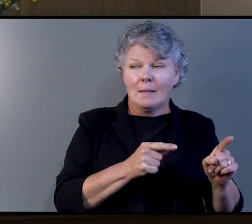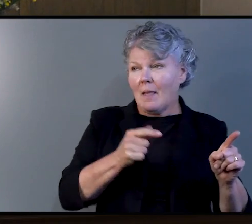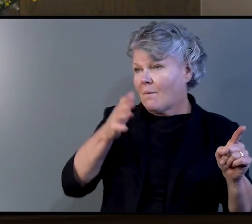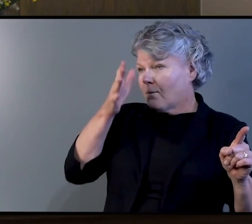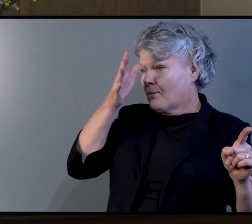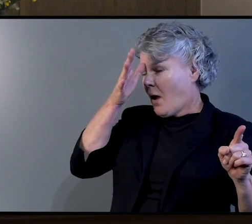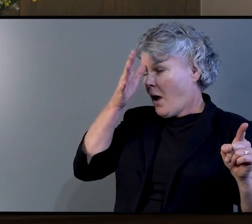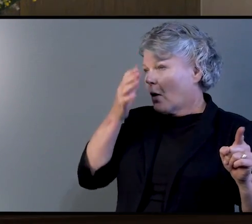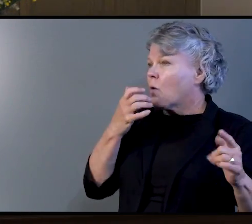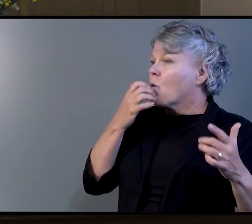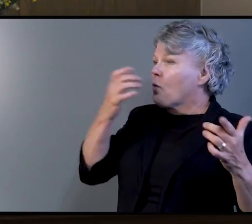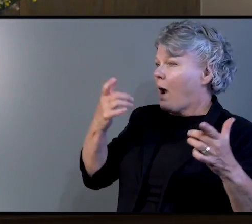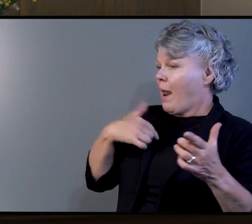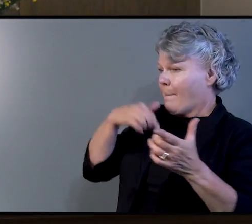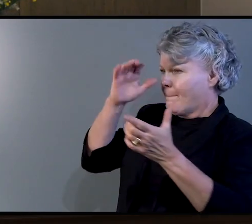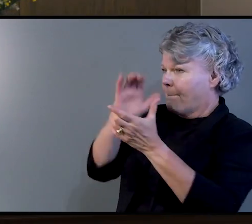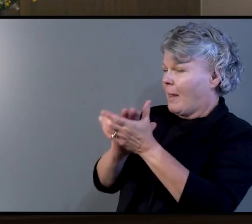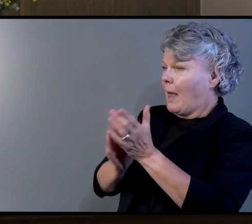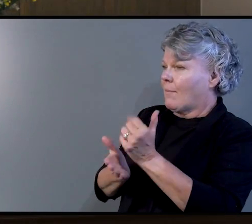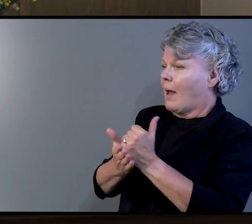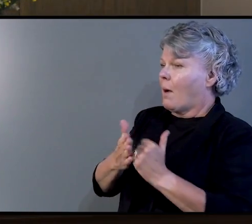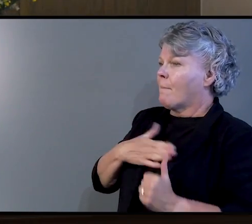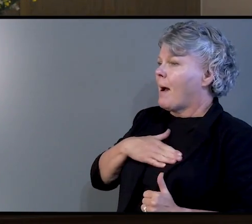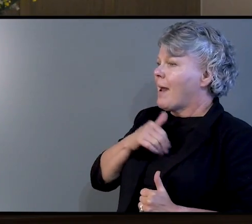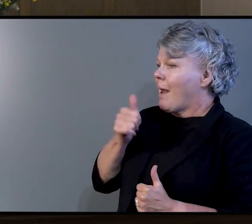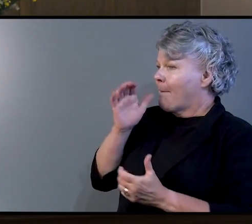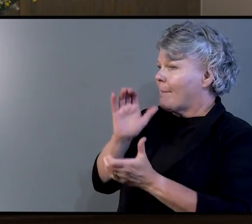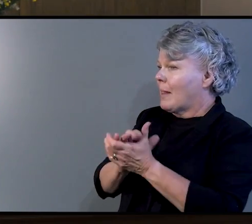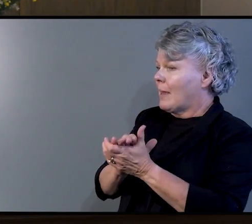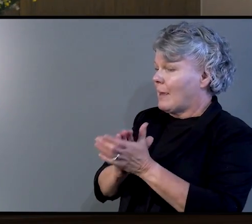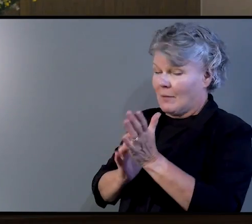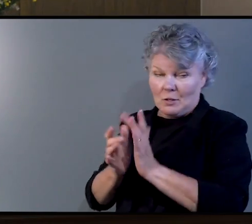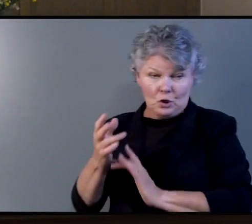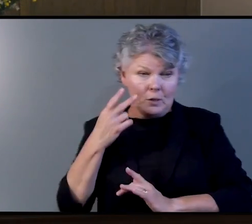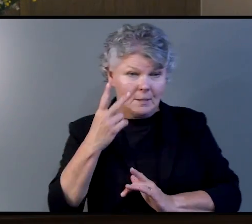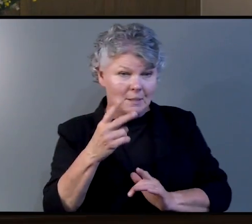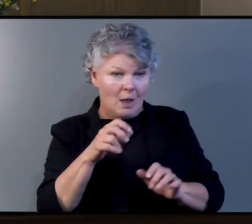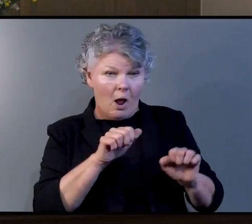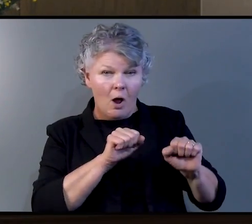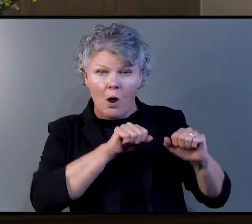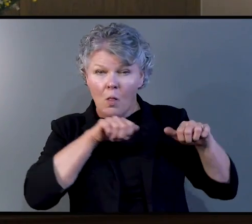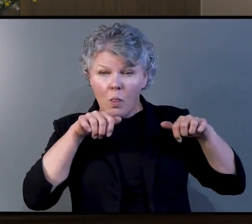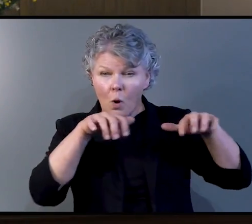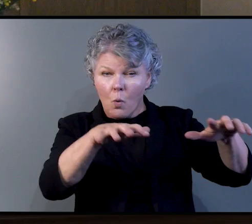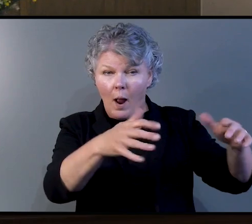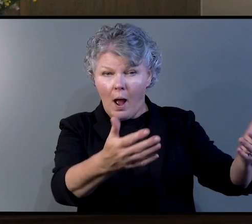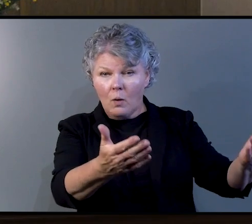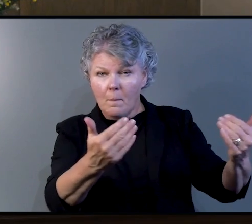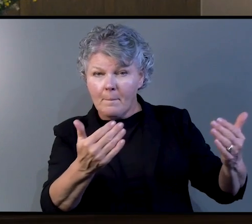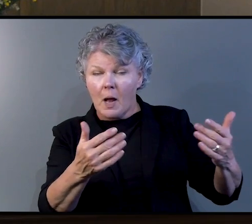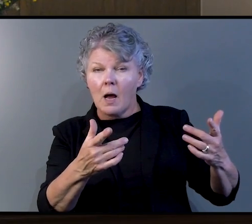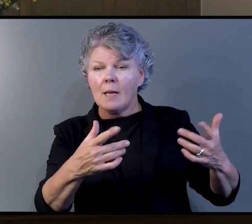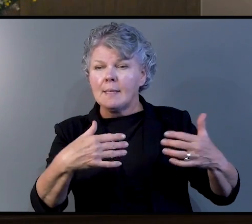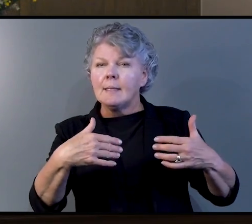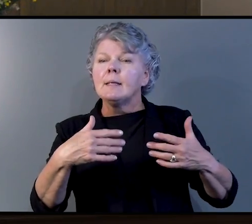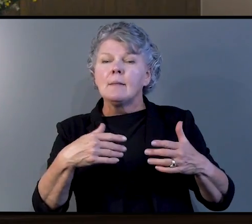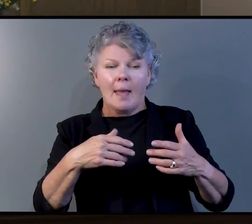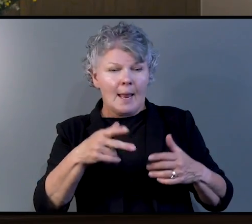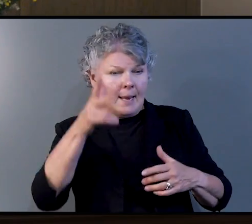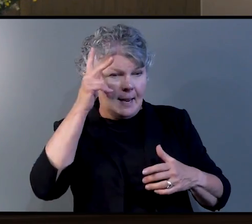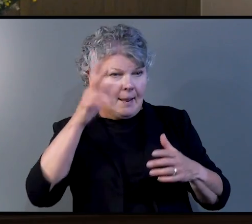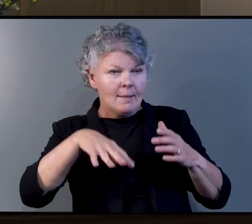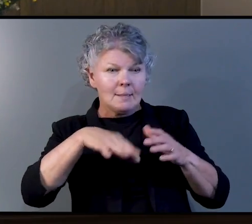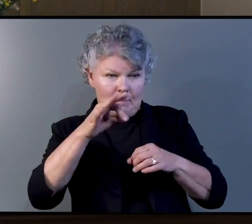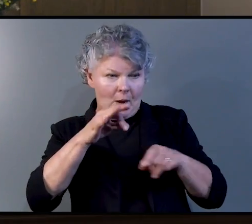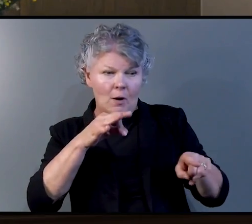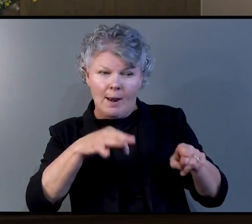cried out and said, "I believe, help my unbelief." And when Jesus saw that a crowd came running together, he rebuked the unclean spirit, saying to